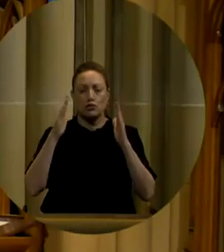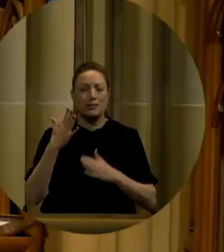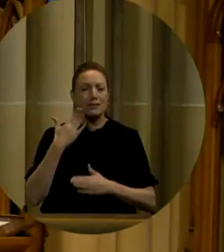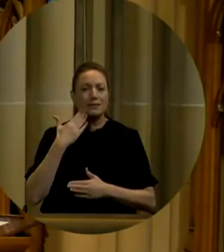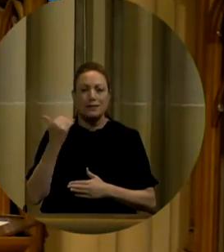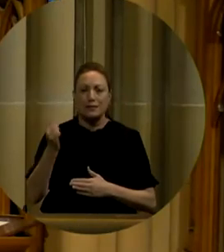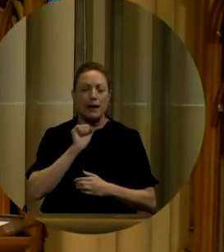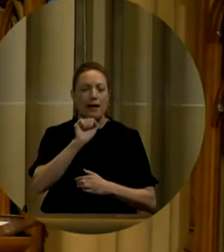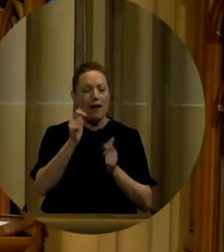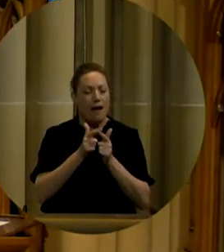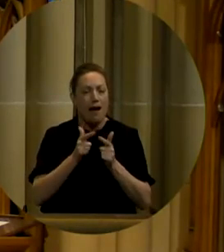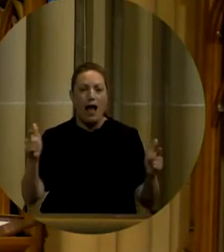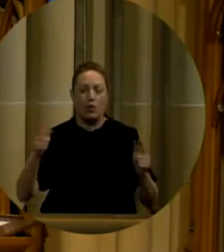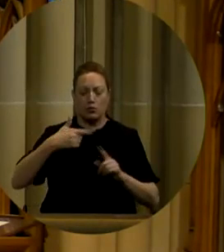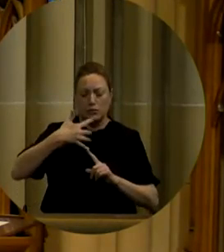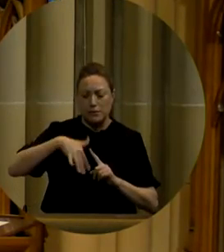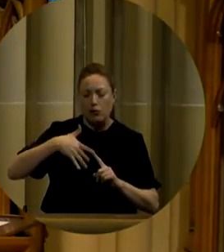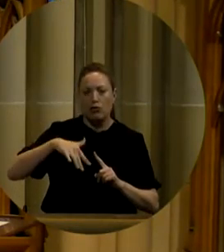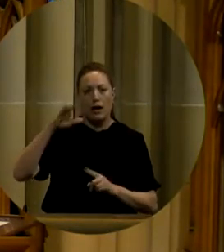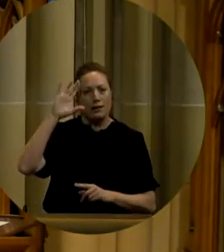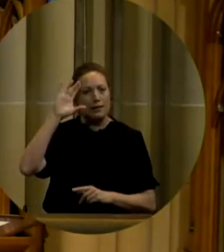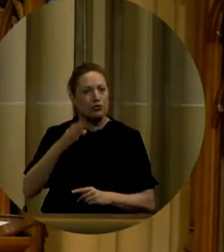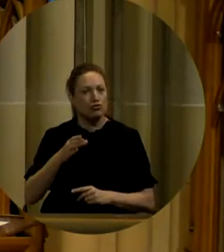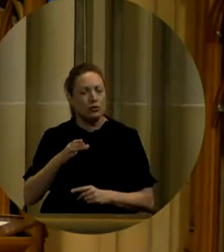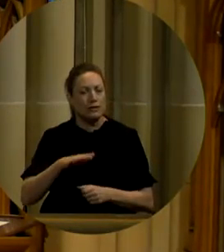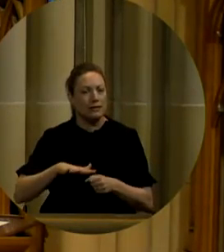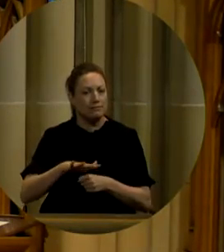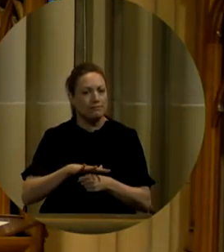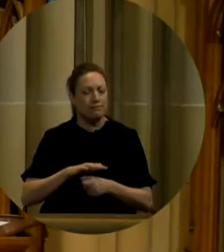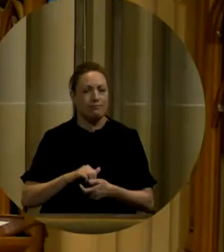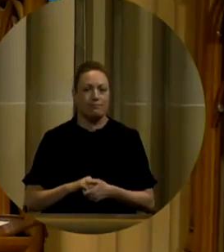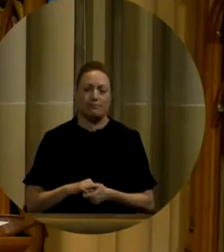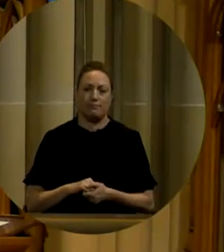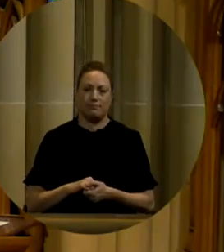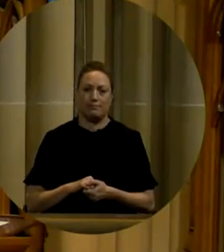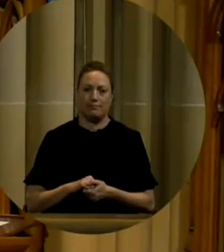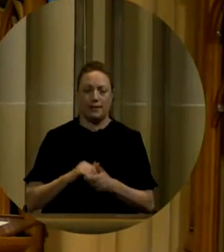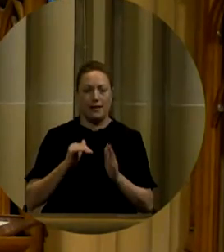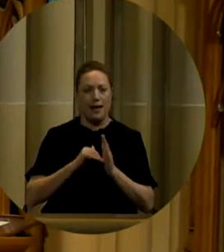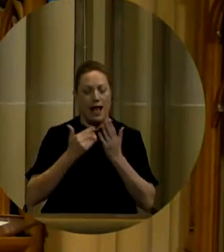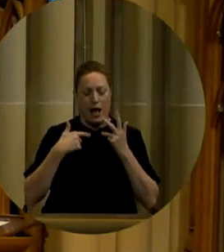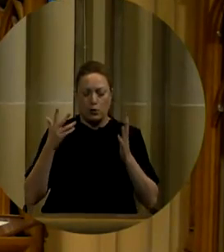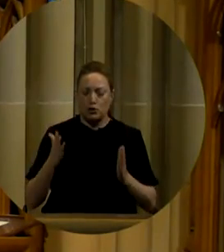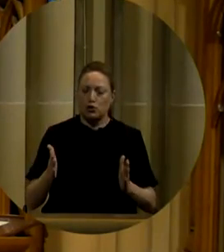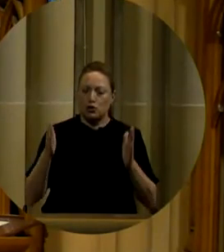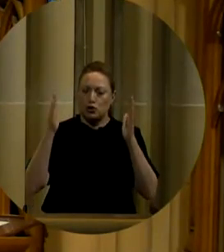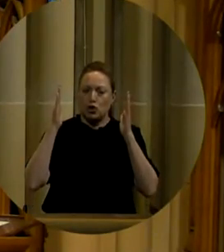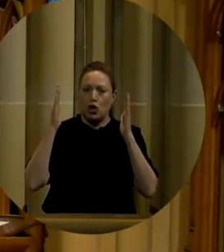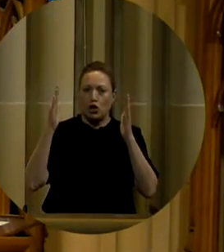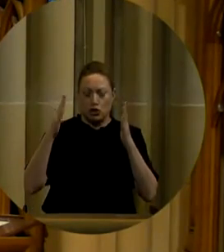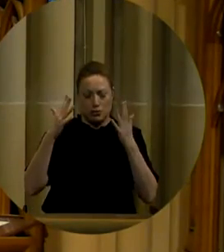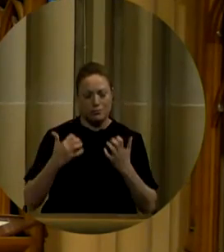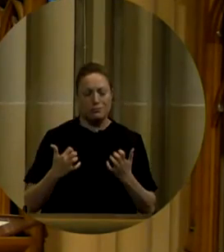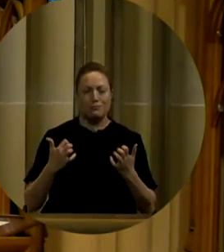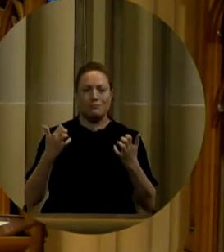and nation, and having filled her with life, by the power of